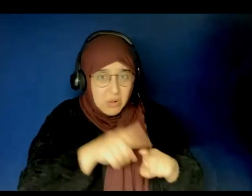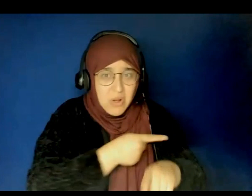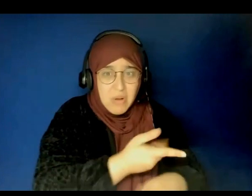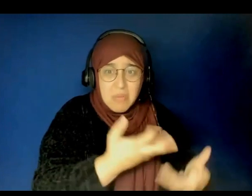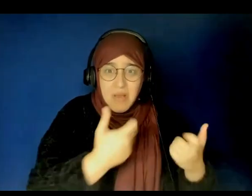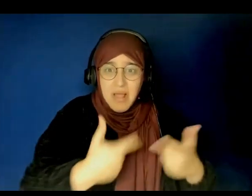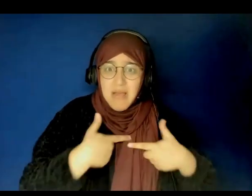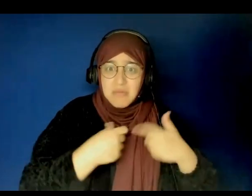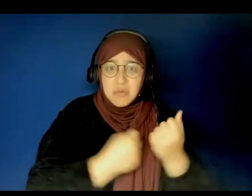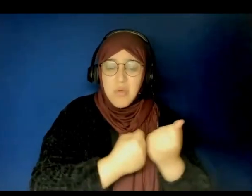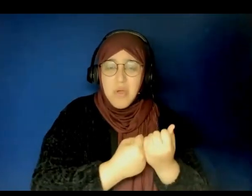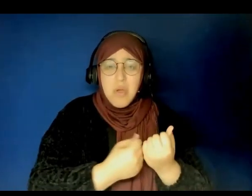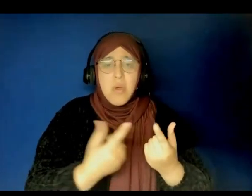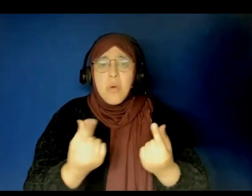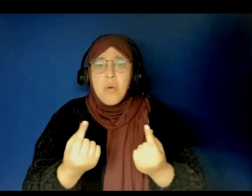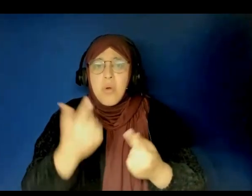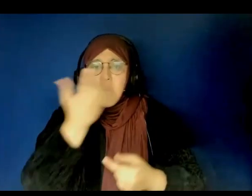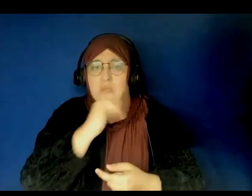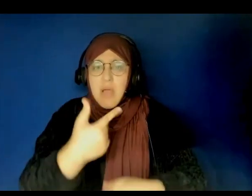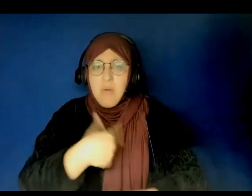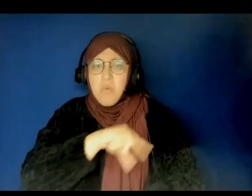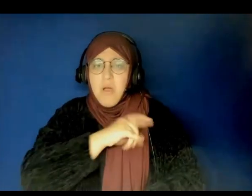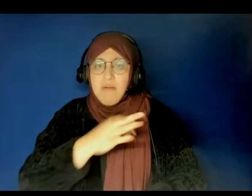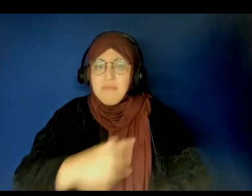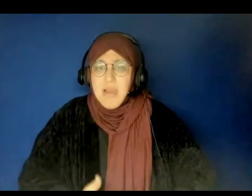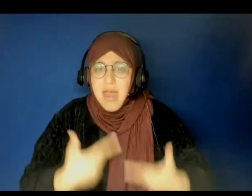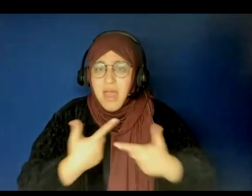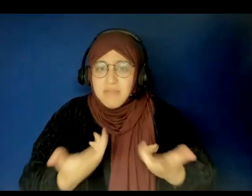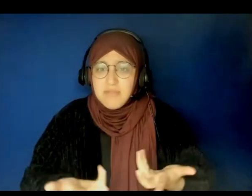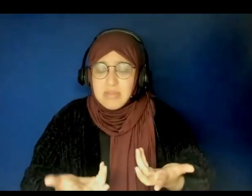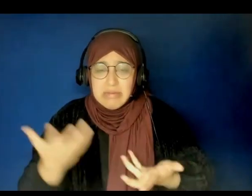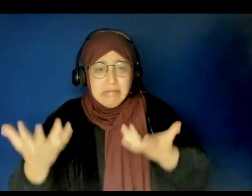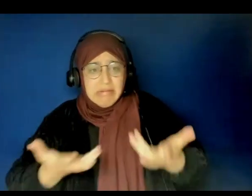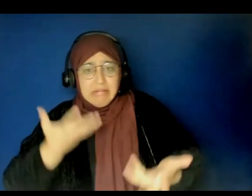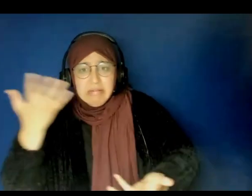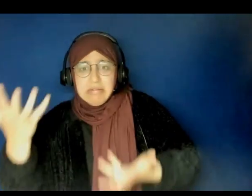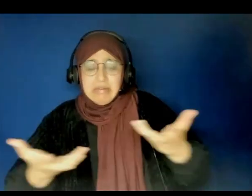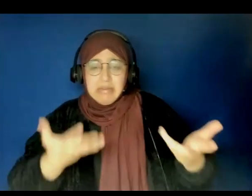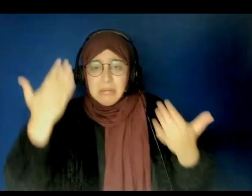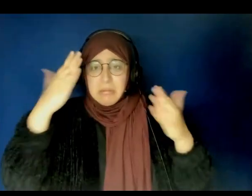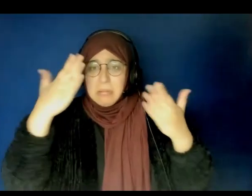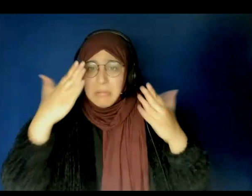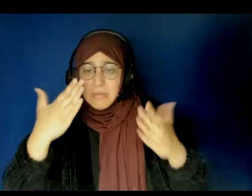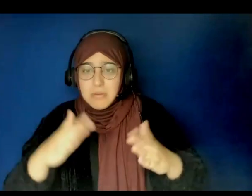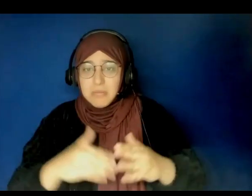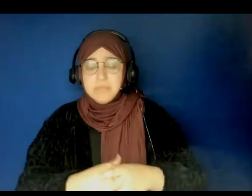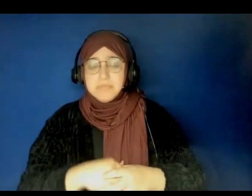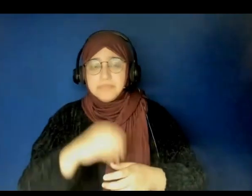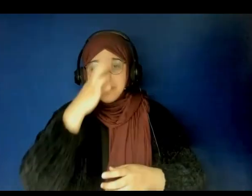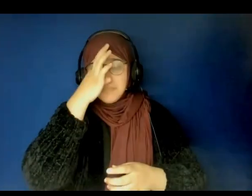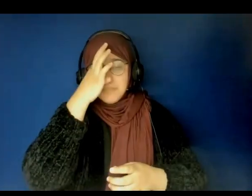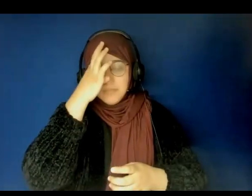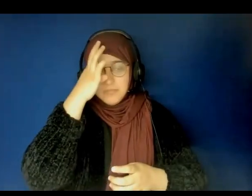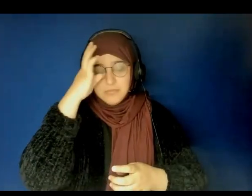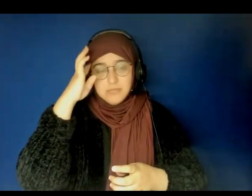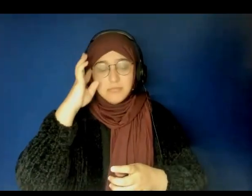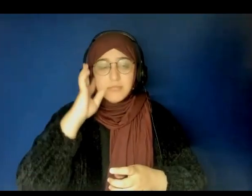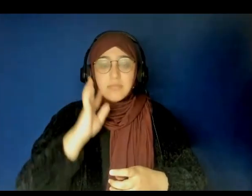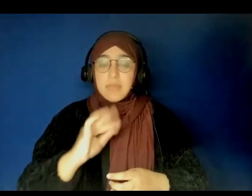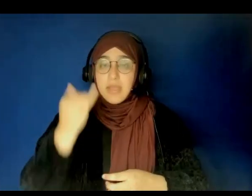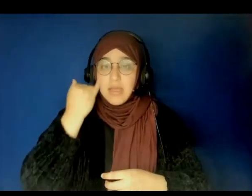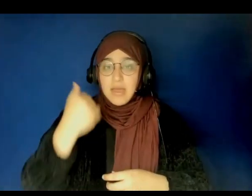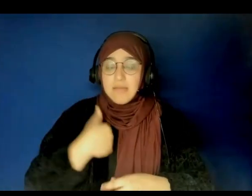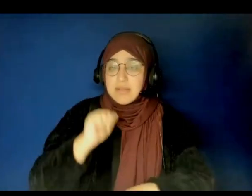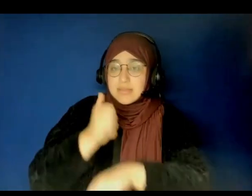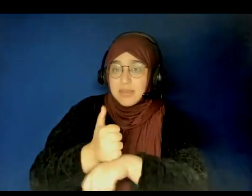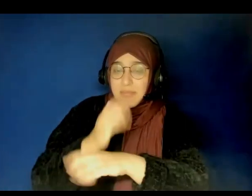of life? And I would average that I get, if I averaged it out according throughout